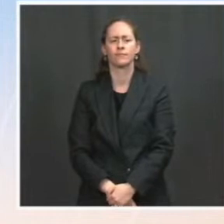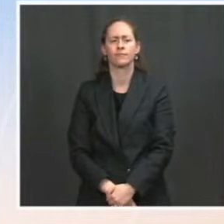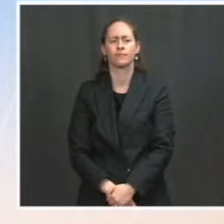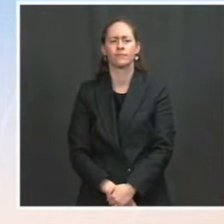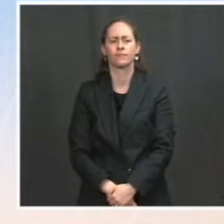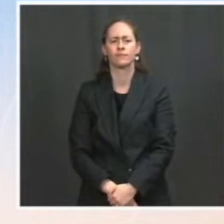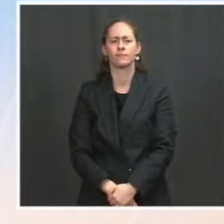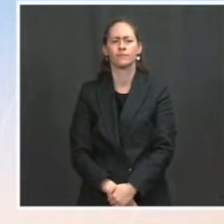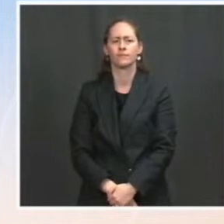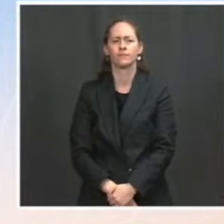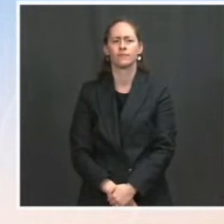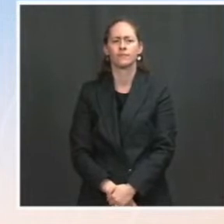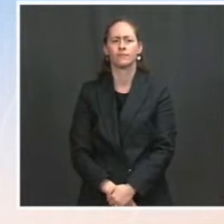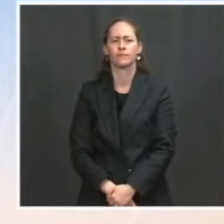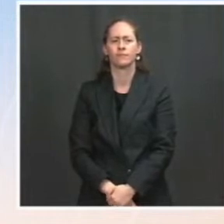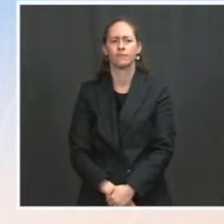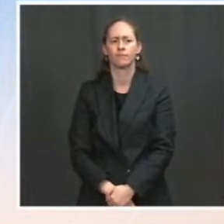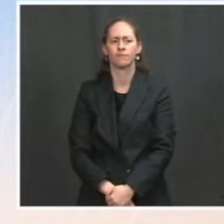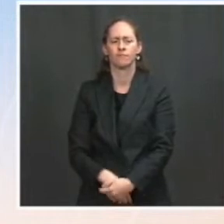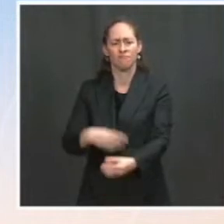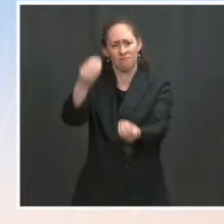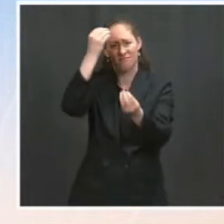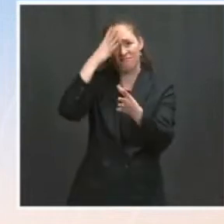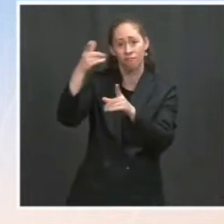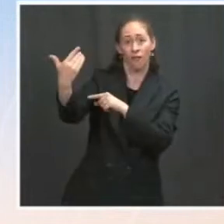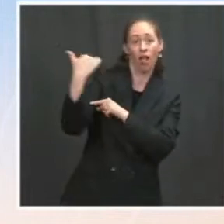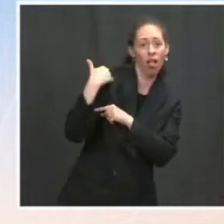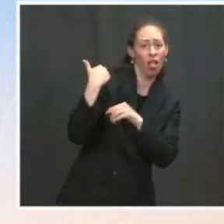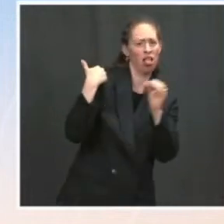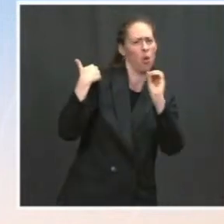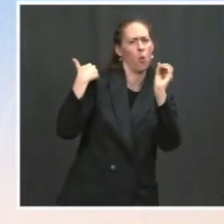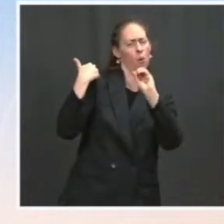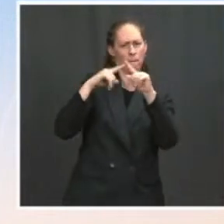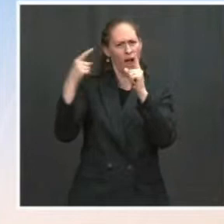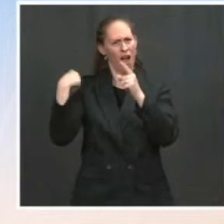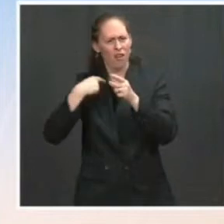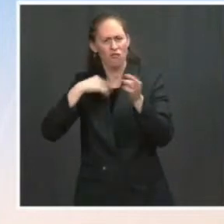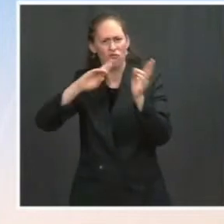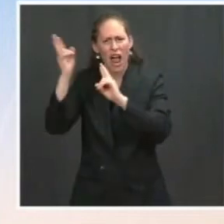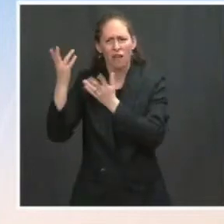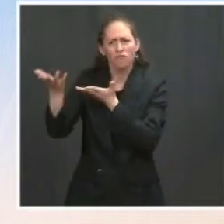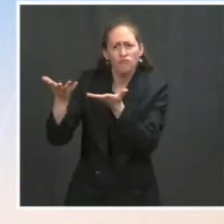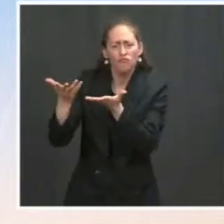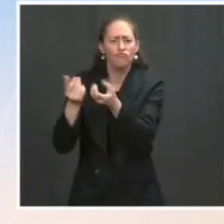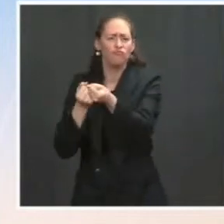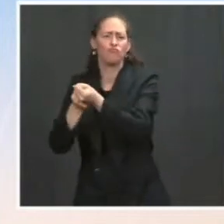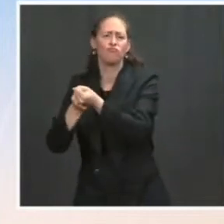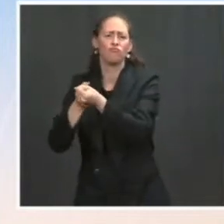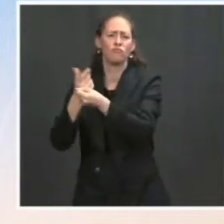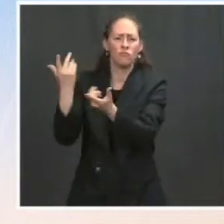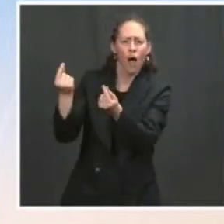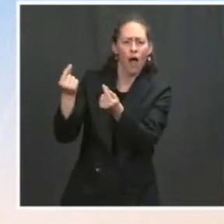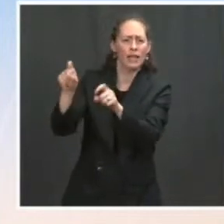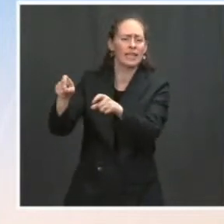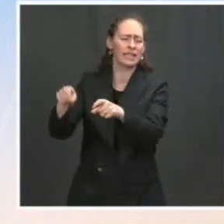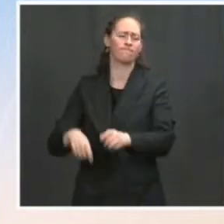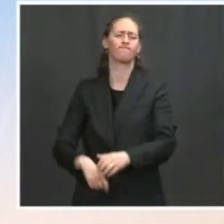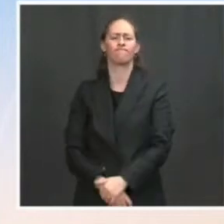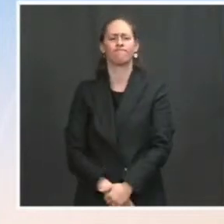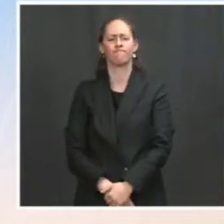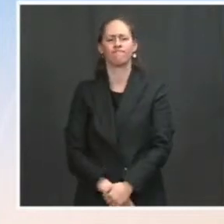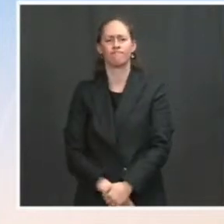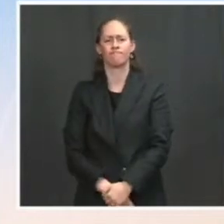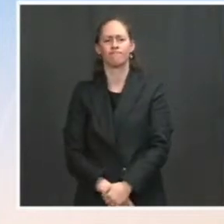we're aggressively investigating the incident and its culprits. As part of their work today, FBI released a flash alert